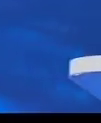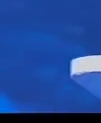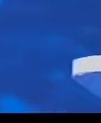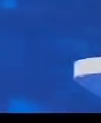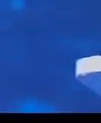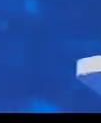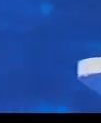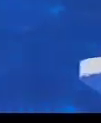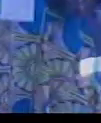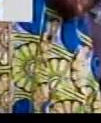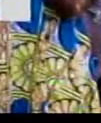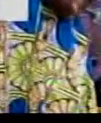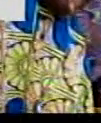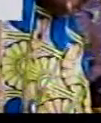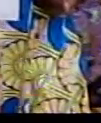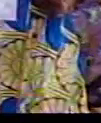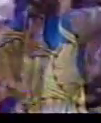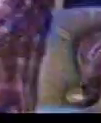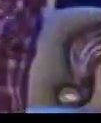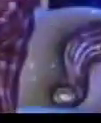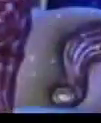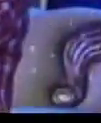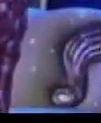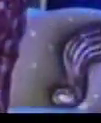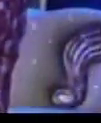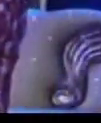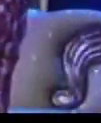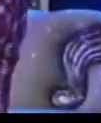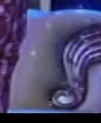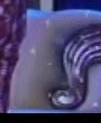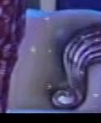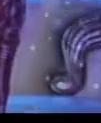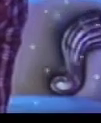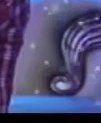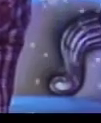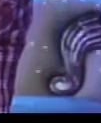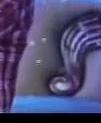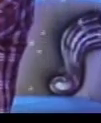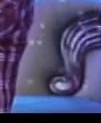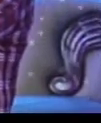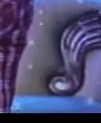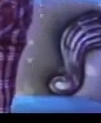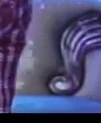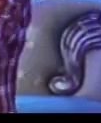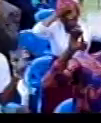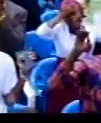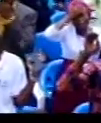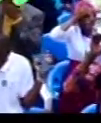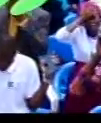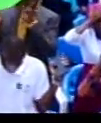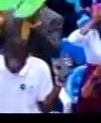set you on a star ride. Of solution has now come. Amen.